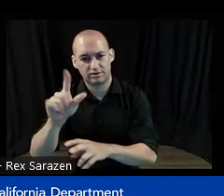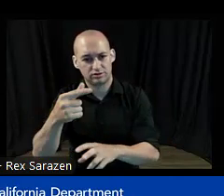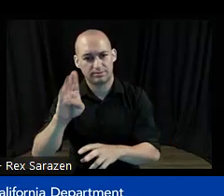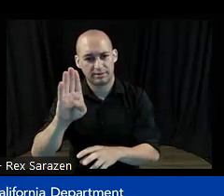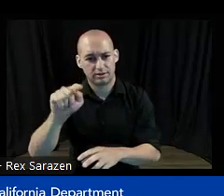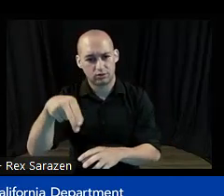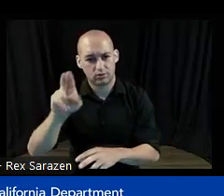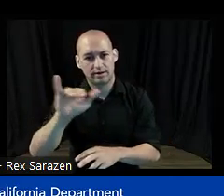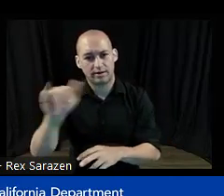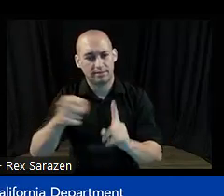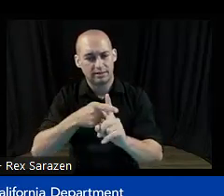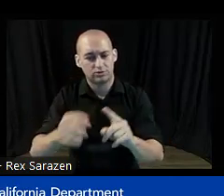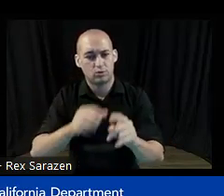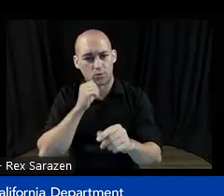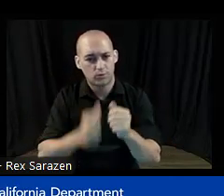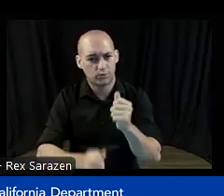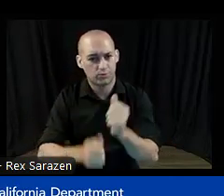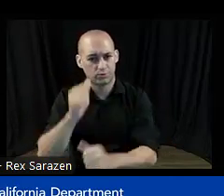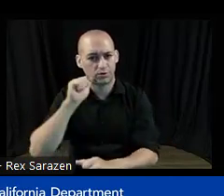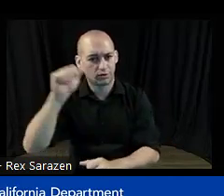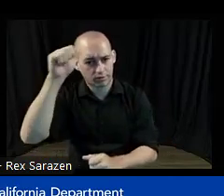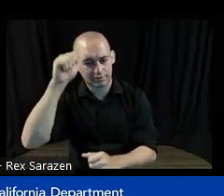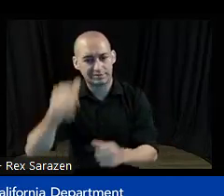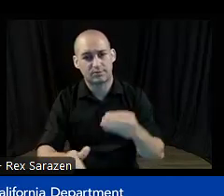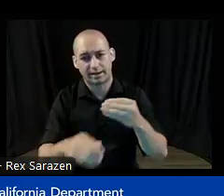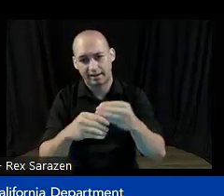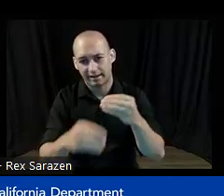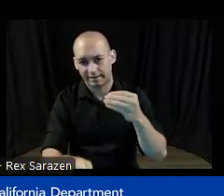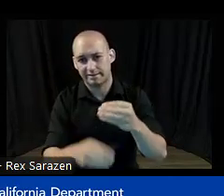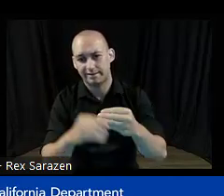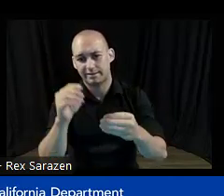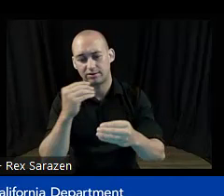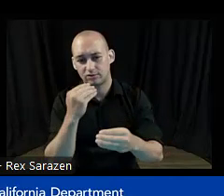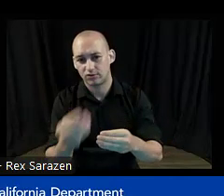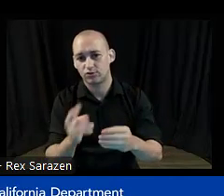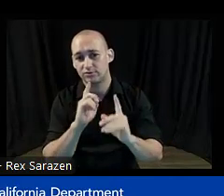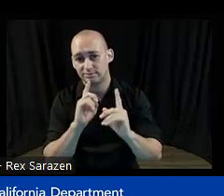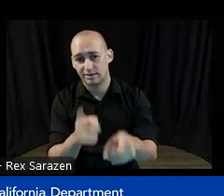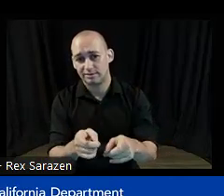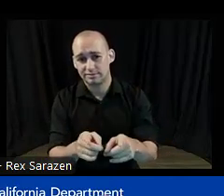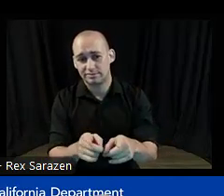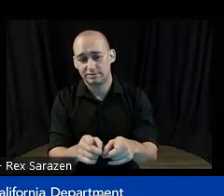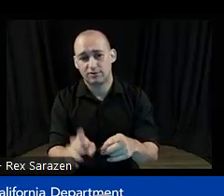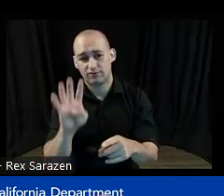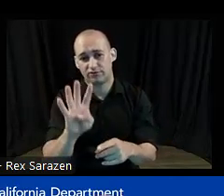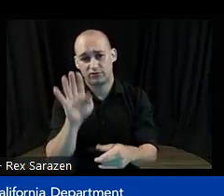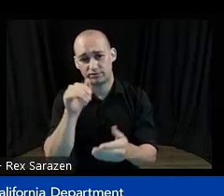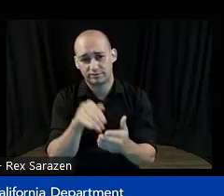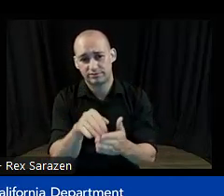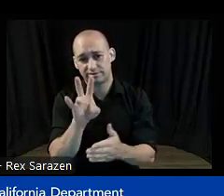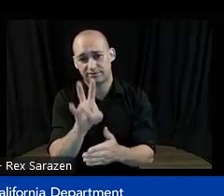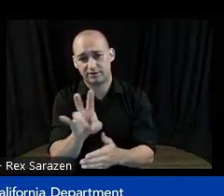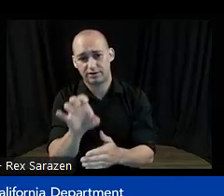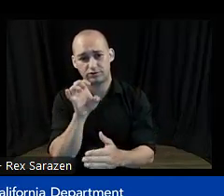older adults, and we had a good response of 4,700 people took